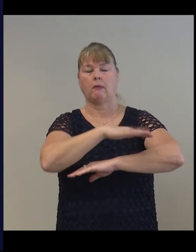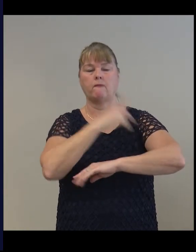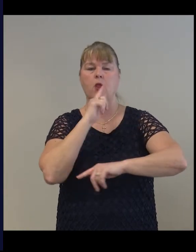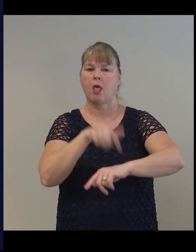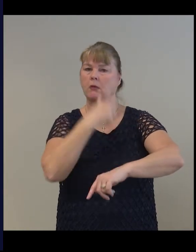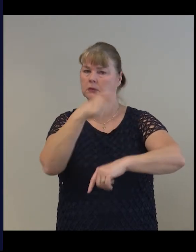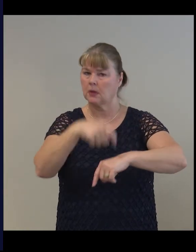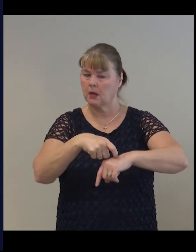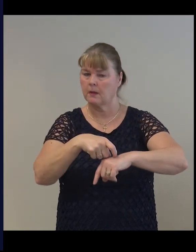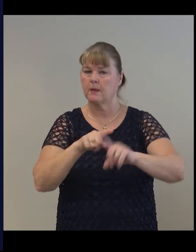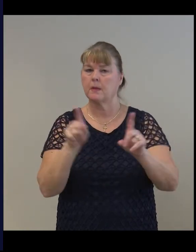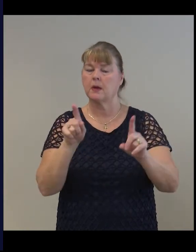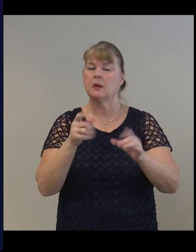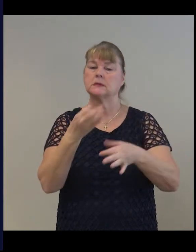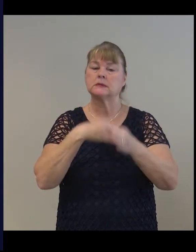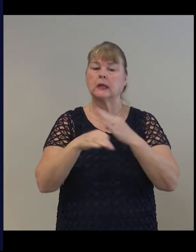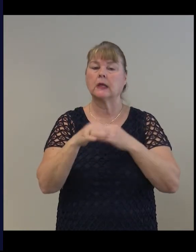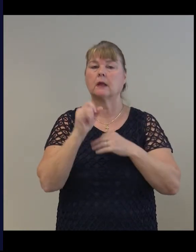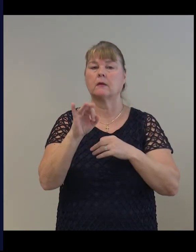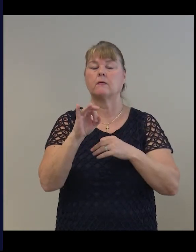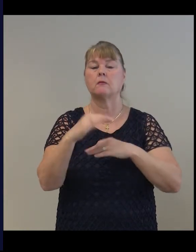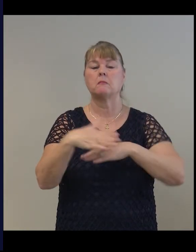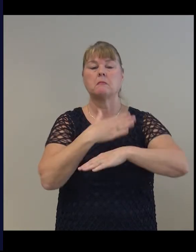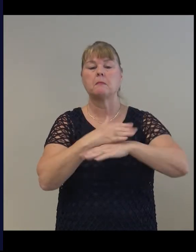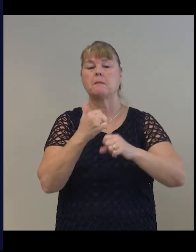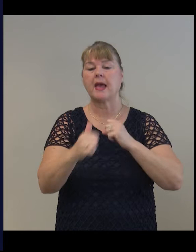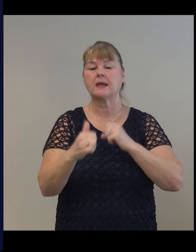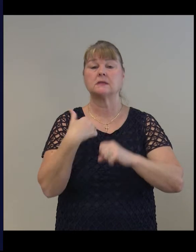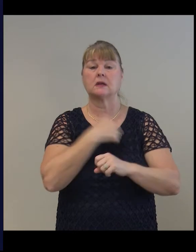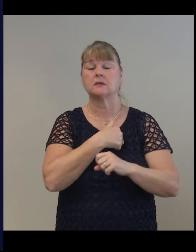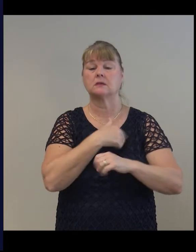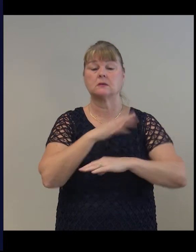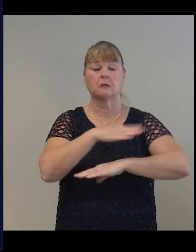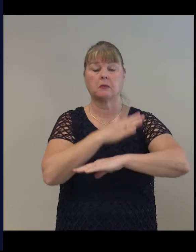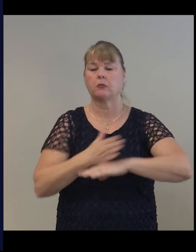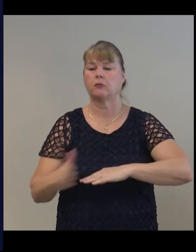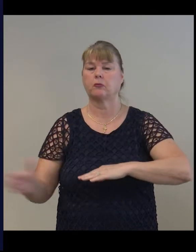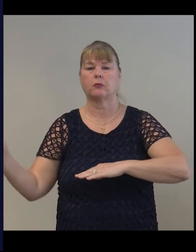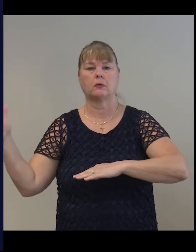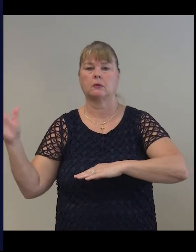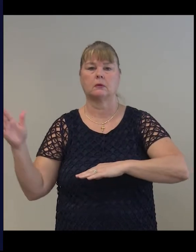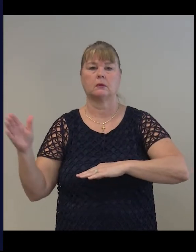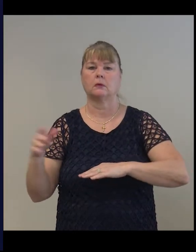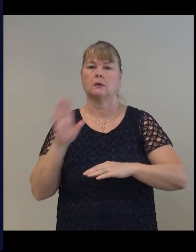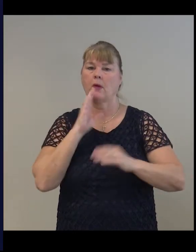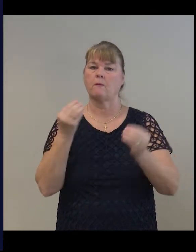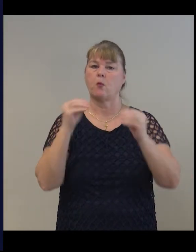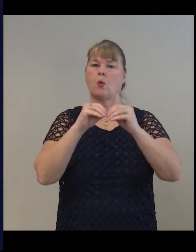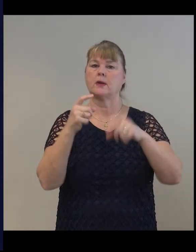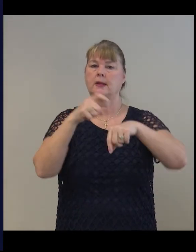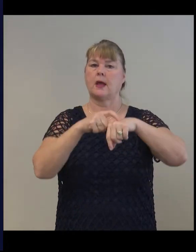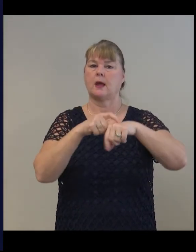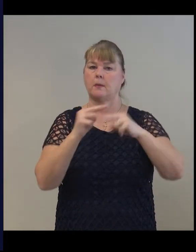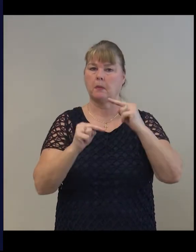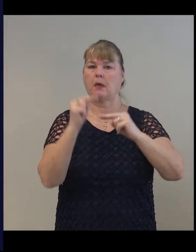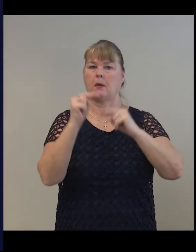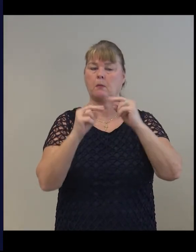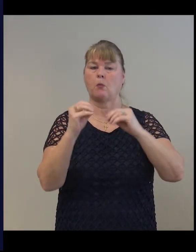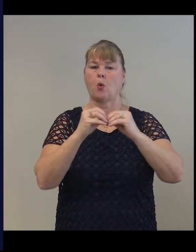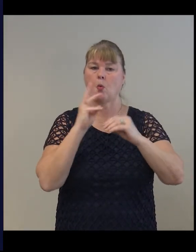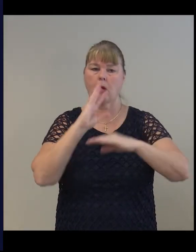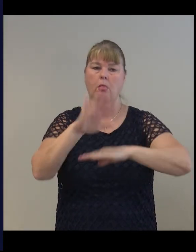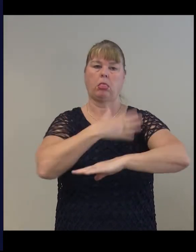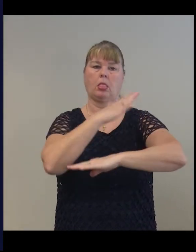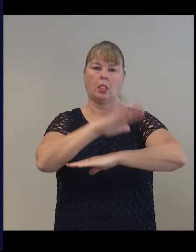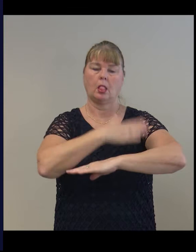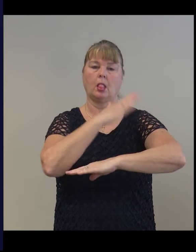forward, it's going to have more time to dump more water, so it's going to have heavier rainfall. It's going to have more time